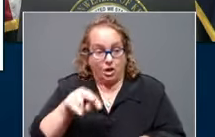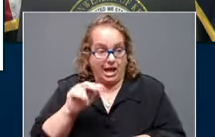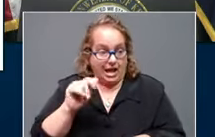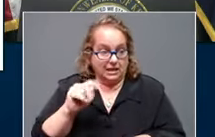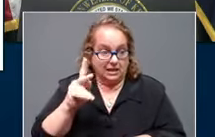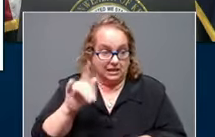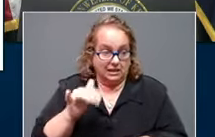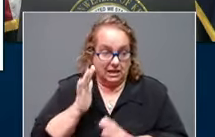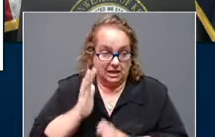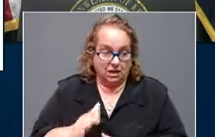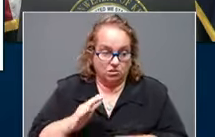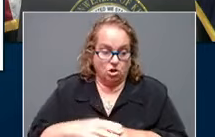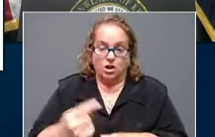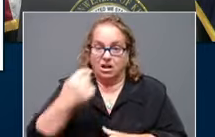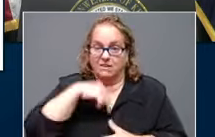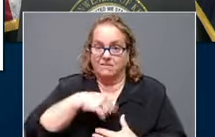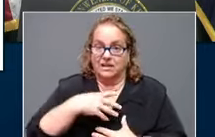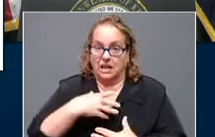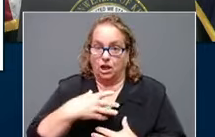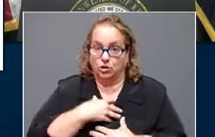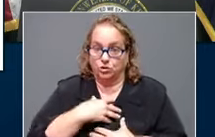having to look at hard realities.